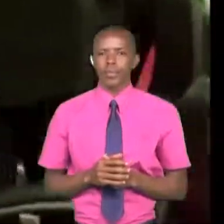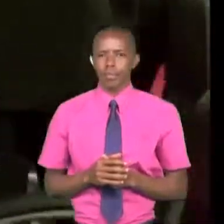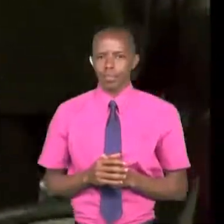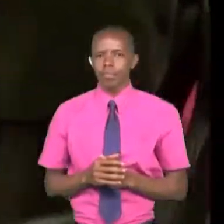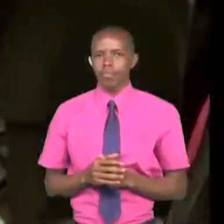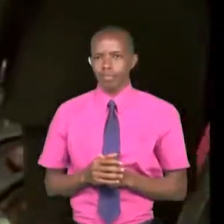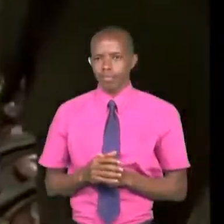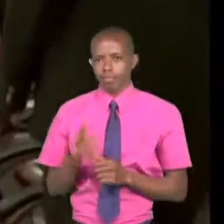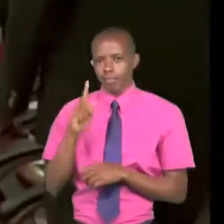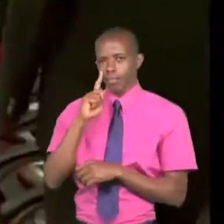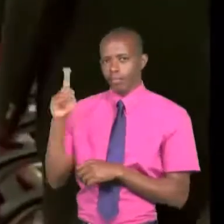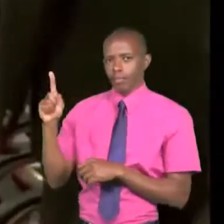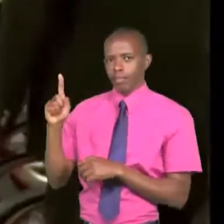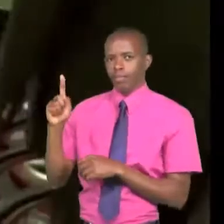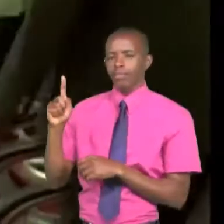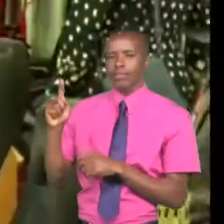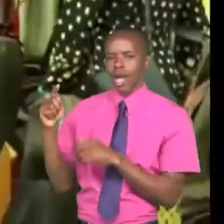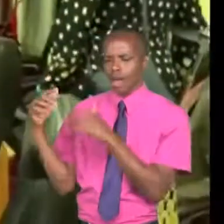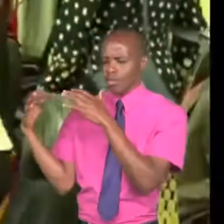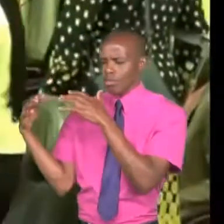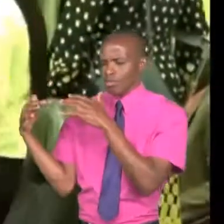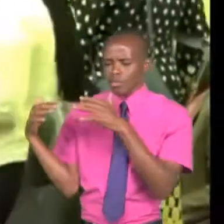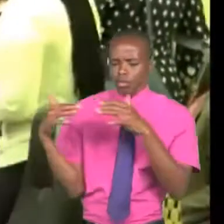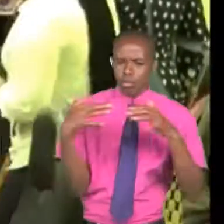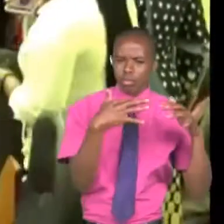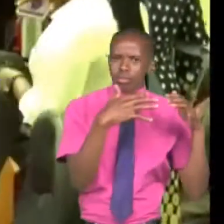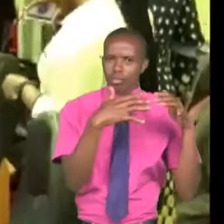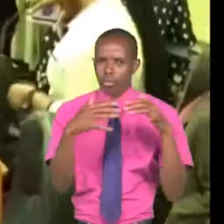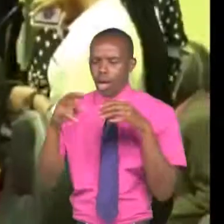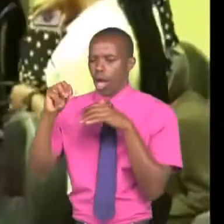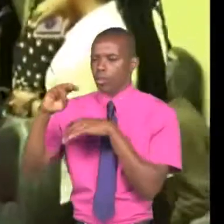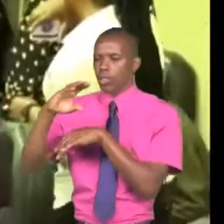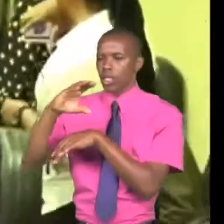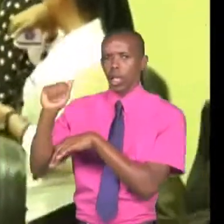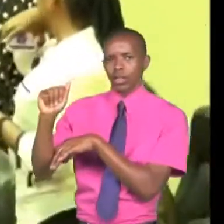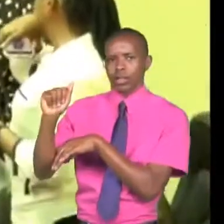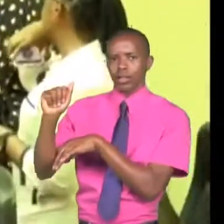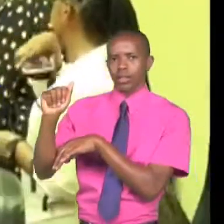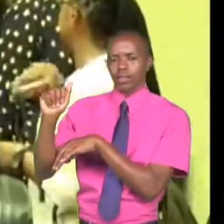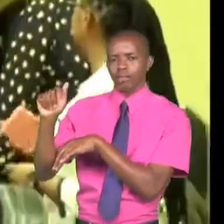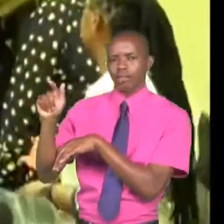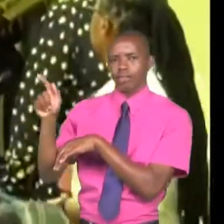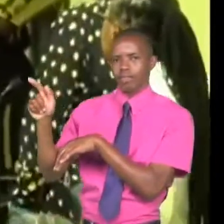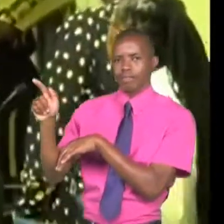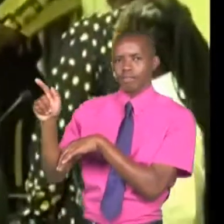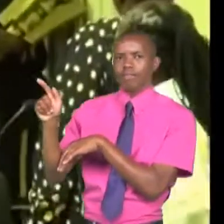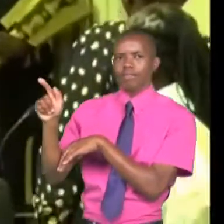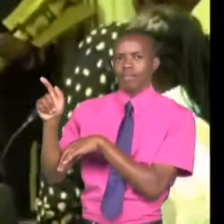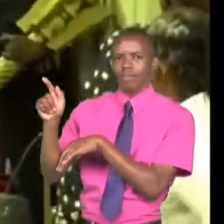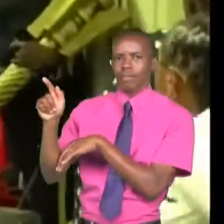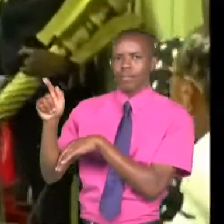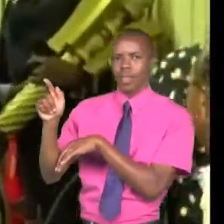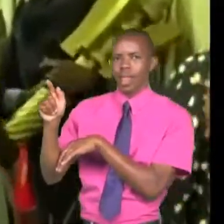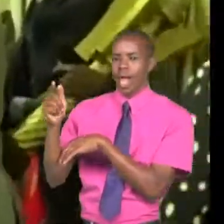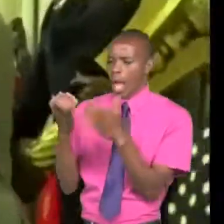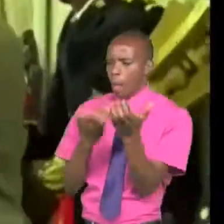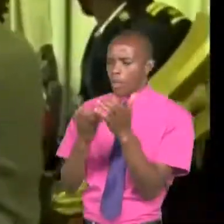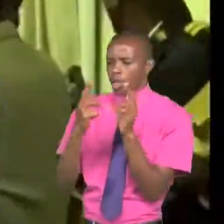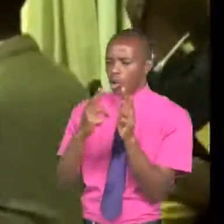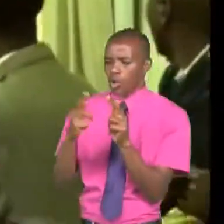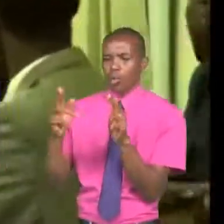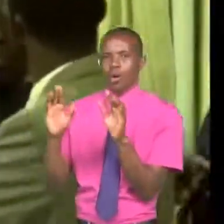Scaffolds, melee, chaos amongst the MCAs. Business here was not the usual